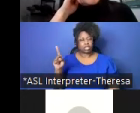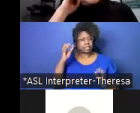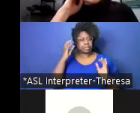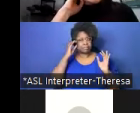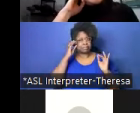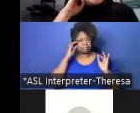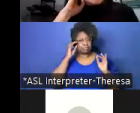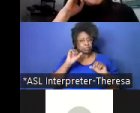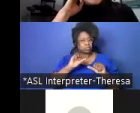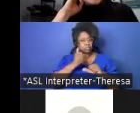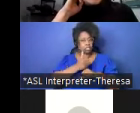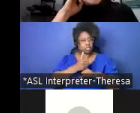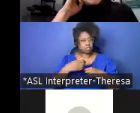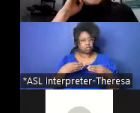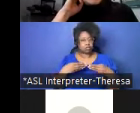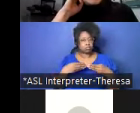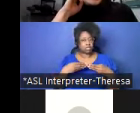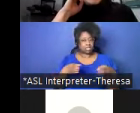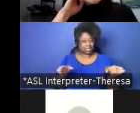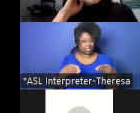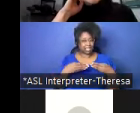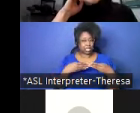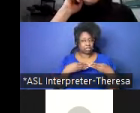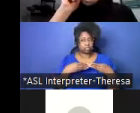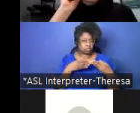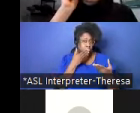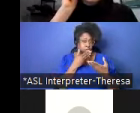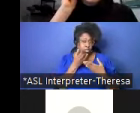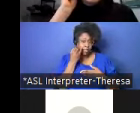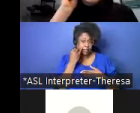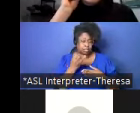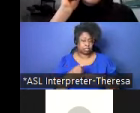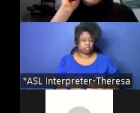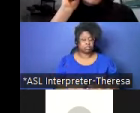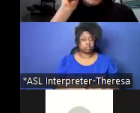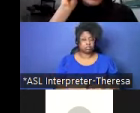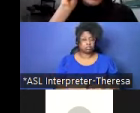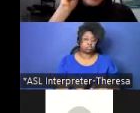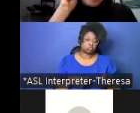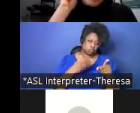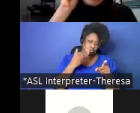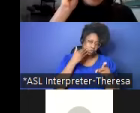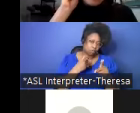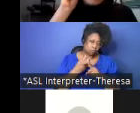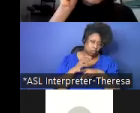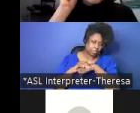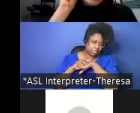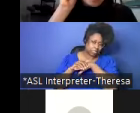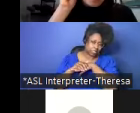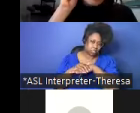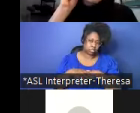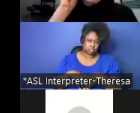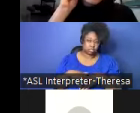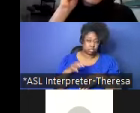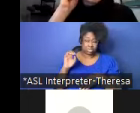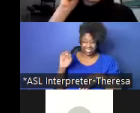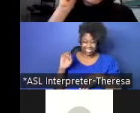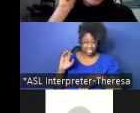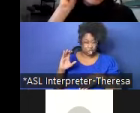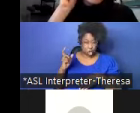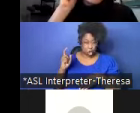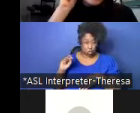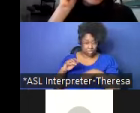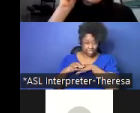good idea. They did, you know, I'm from England originally. We did it all down the east coast of England. We had the